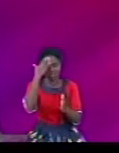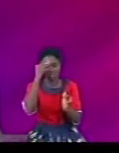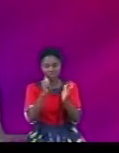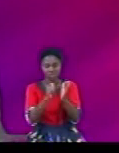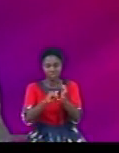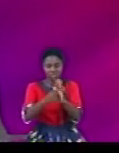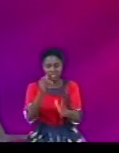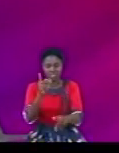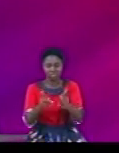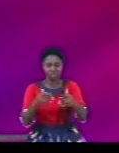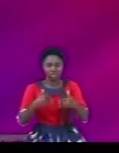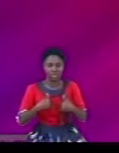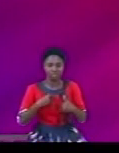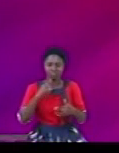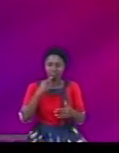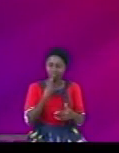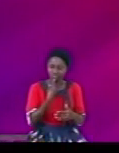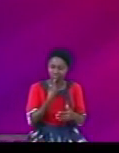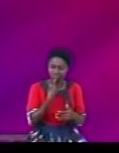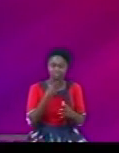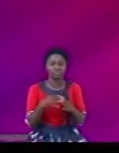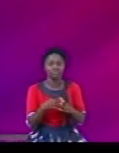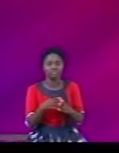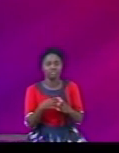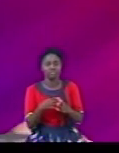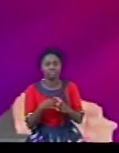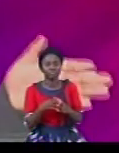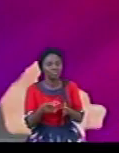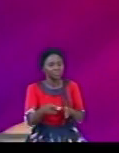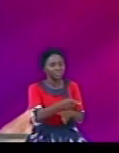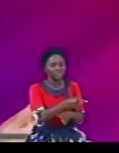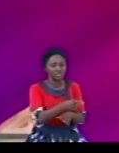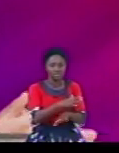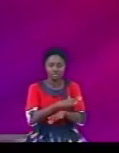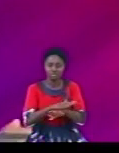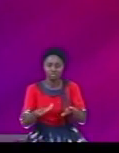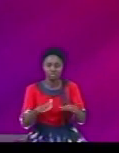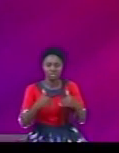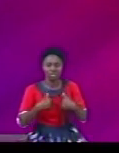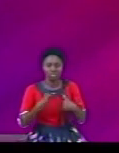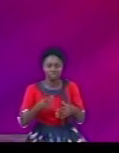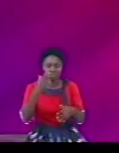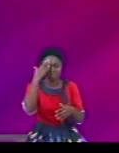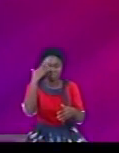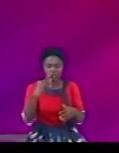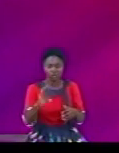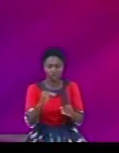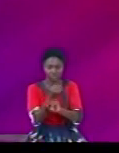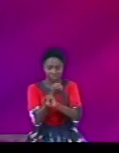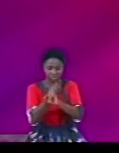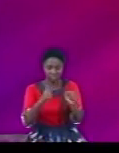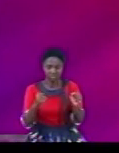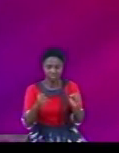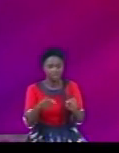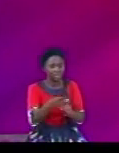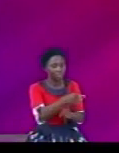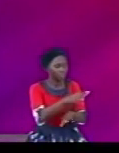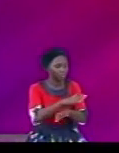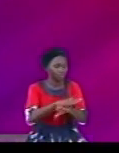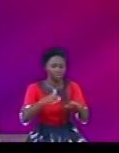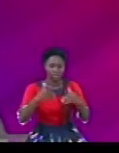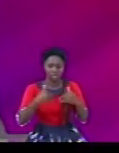knowledge of the truth. They didn't have the knowledge of salvation. They didn't